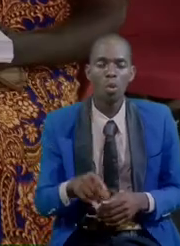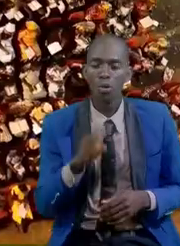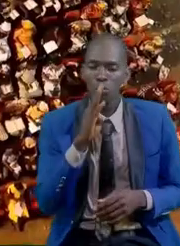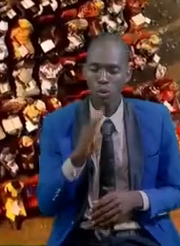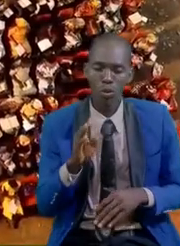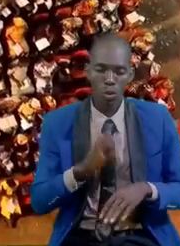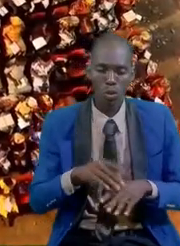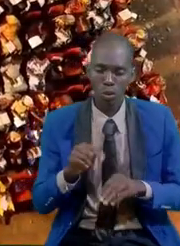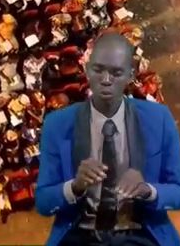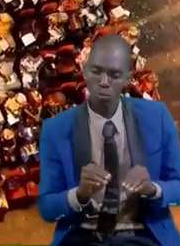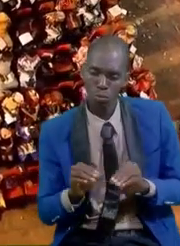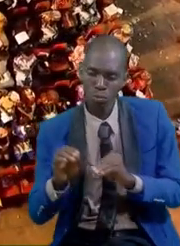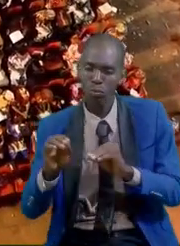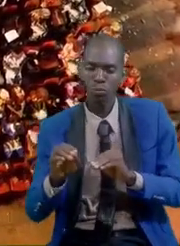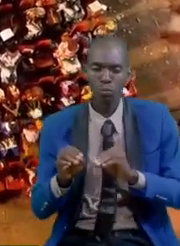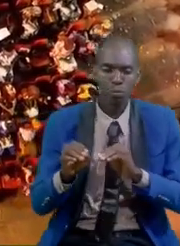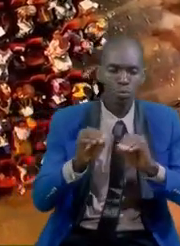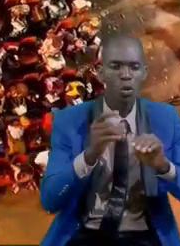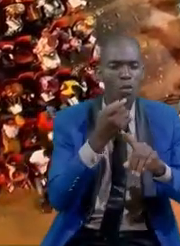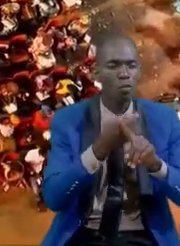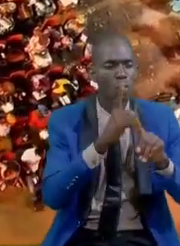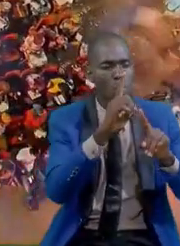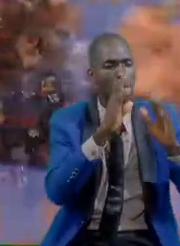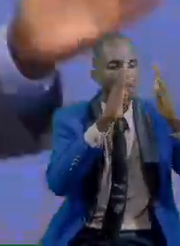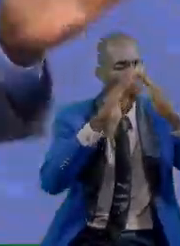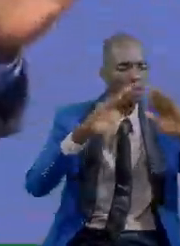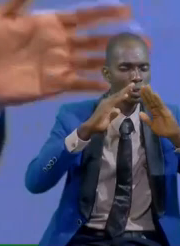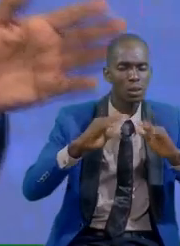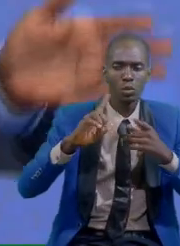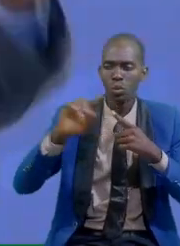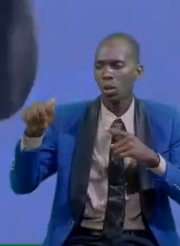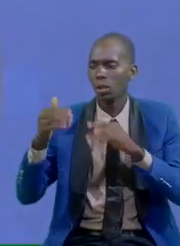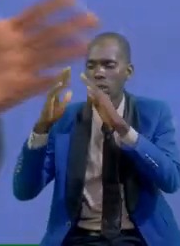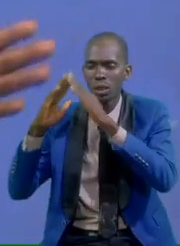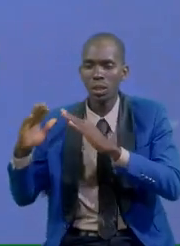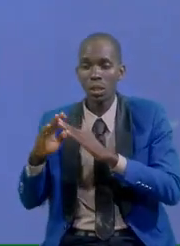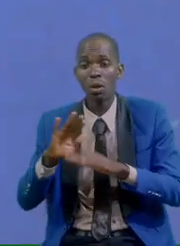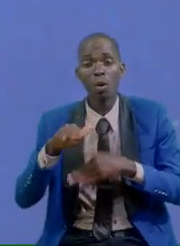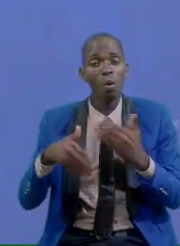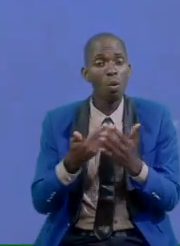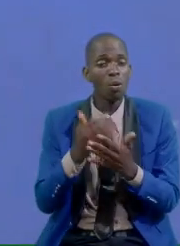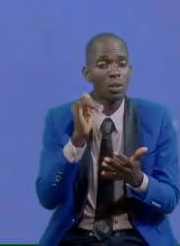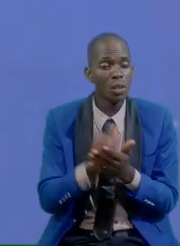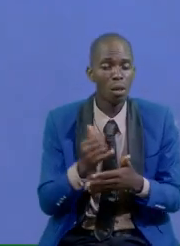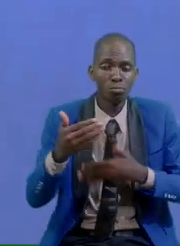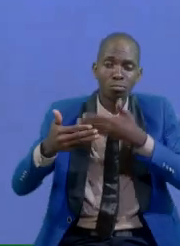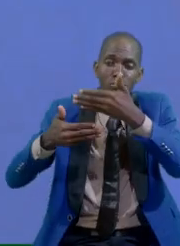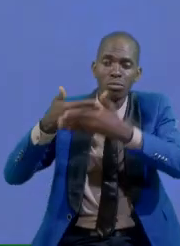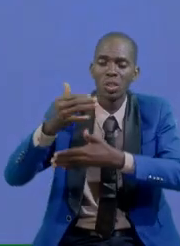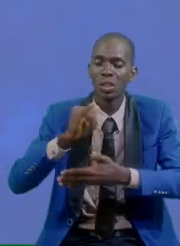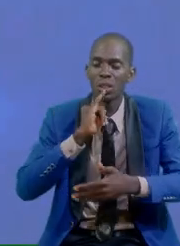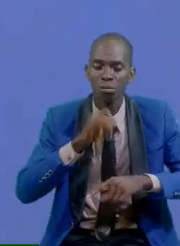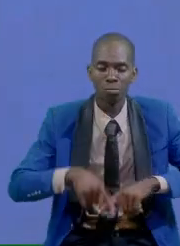to be progressing from city to city. Now all that progress is stopped because they